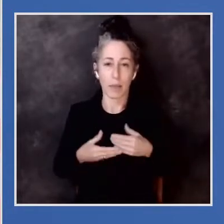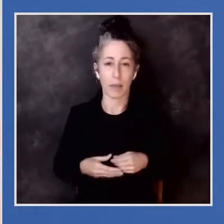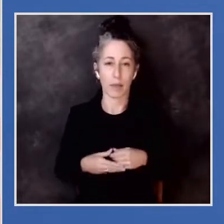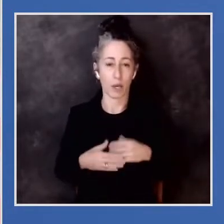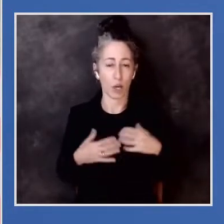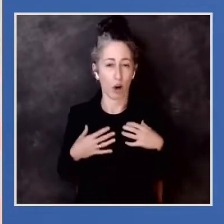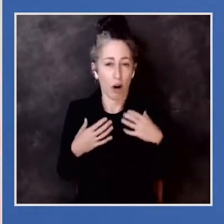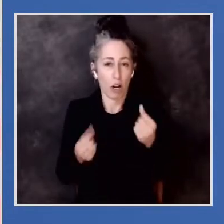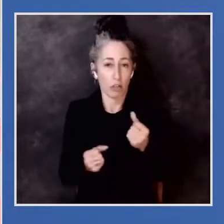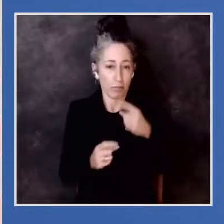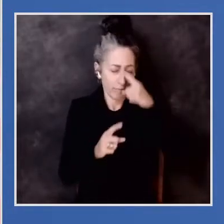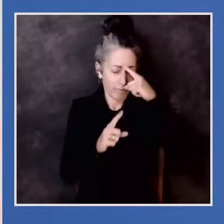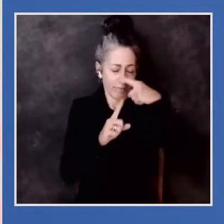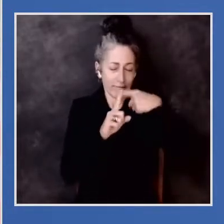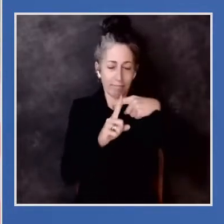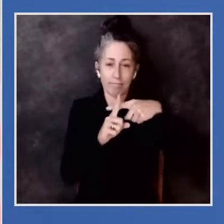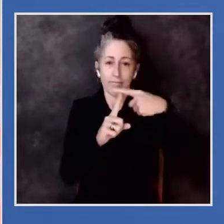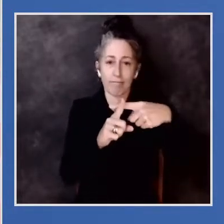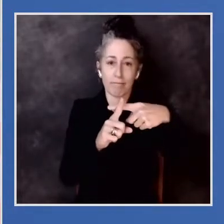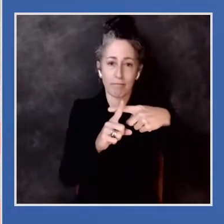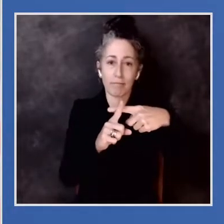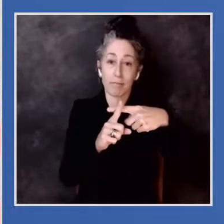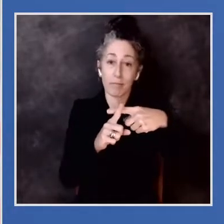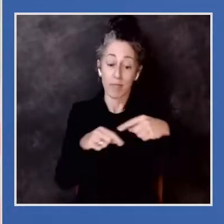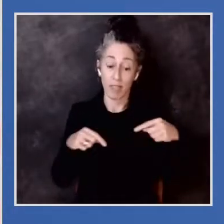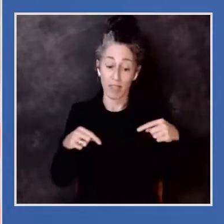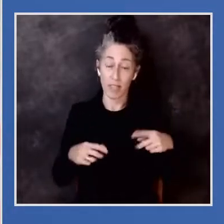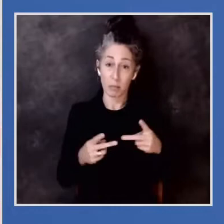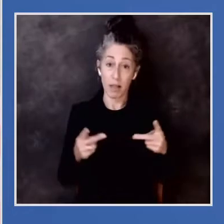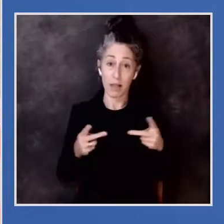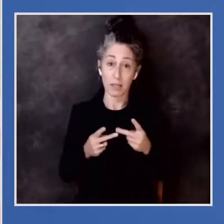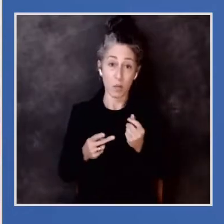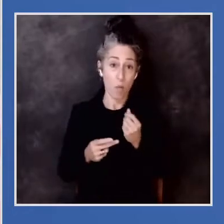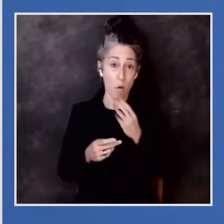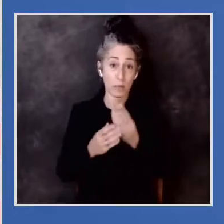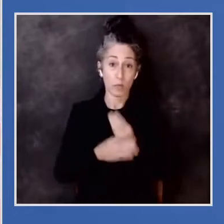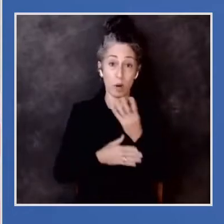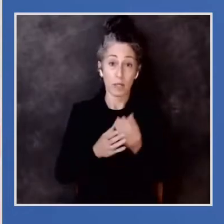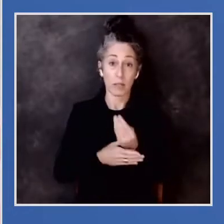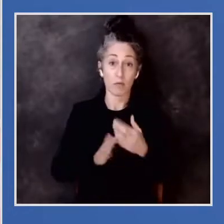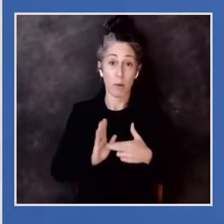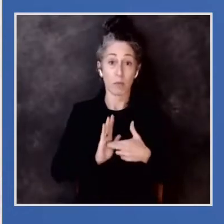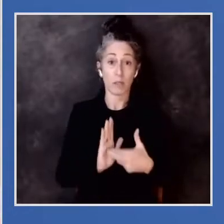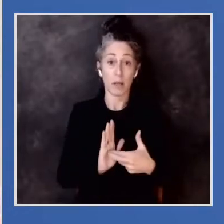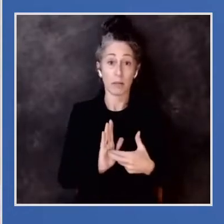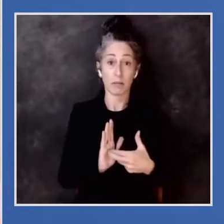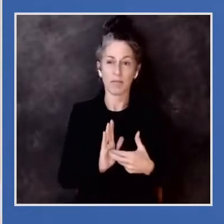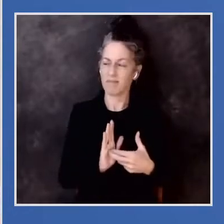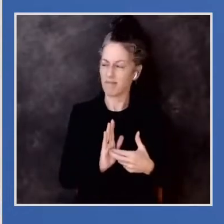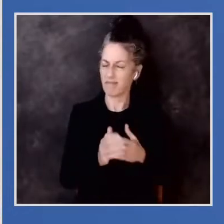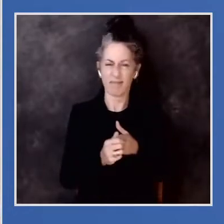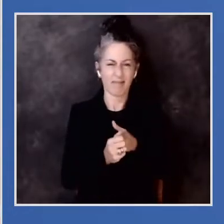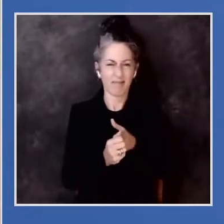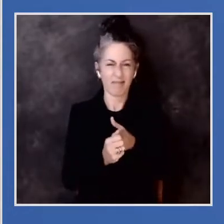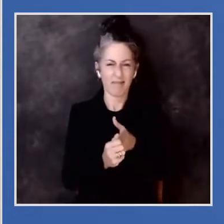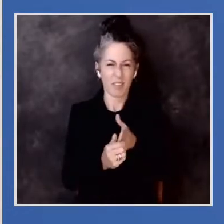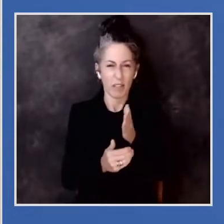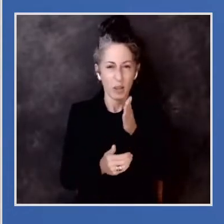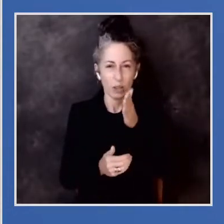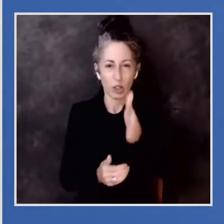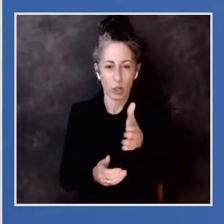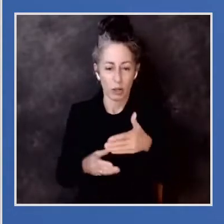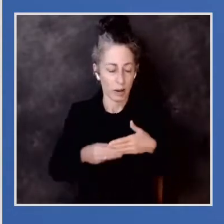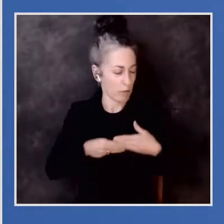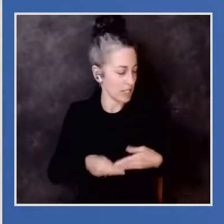optimism. This place represented a way forward, a way of restoration, of resilience, of